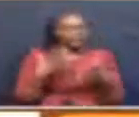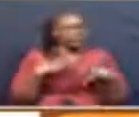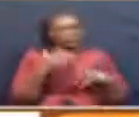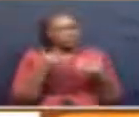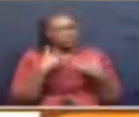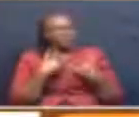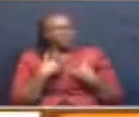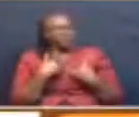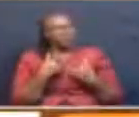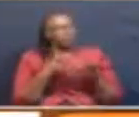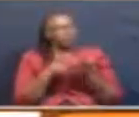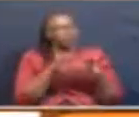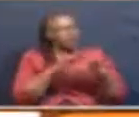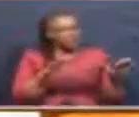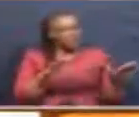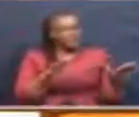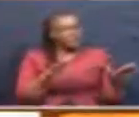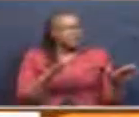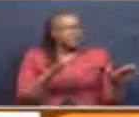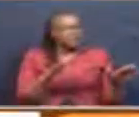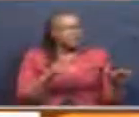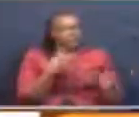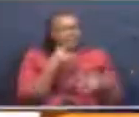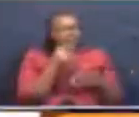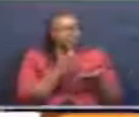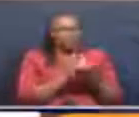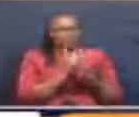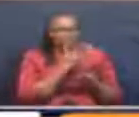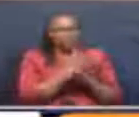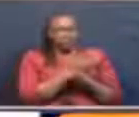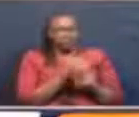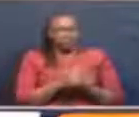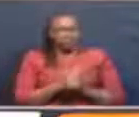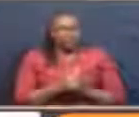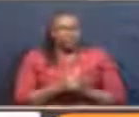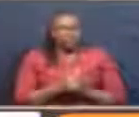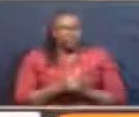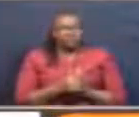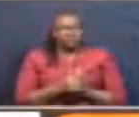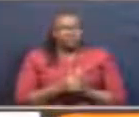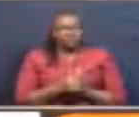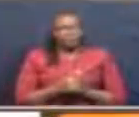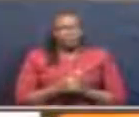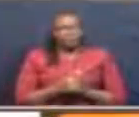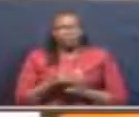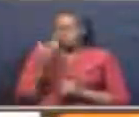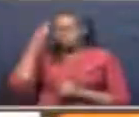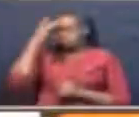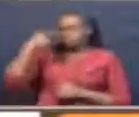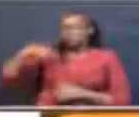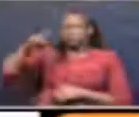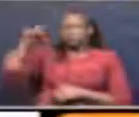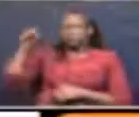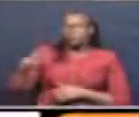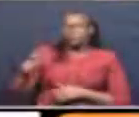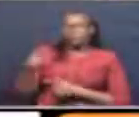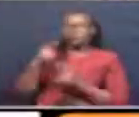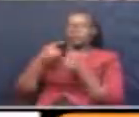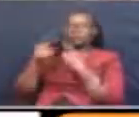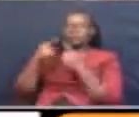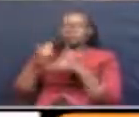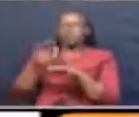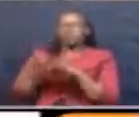say are saying have titles there, bought land, are you saying that does not exist, or what is going on? You know, we have to speak